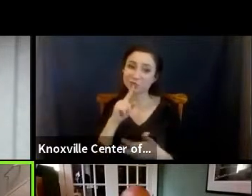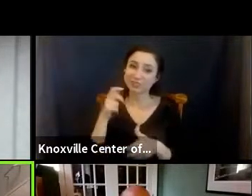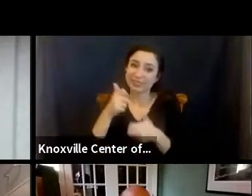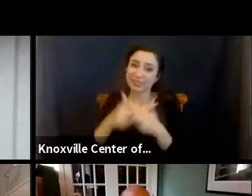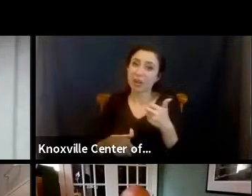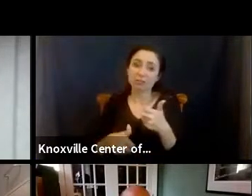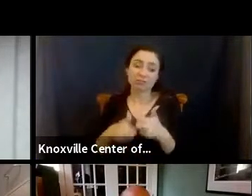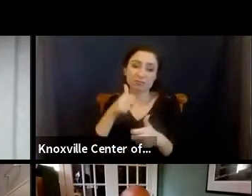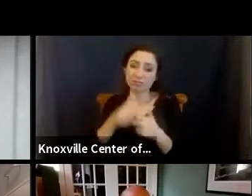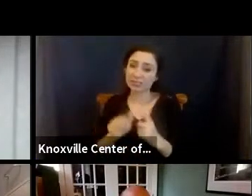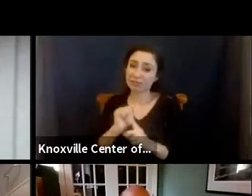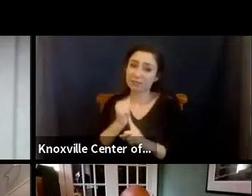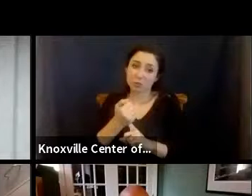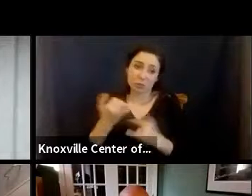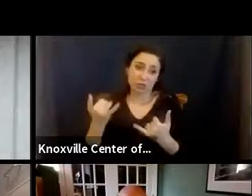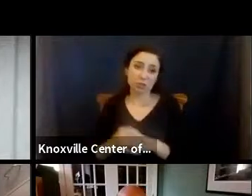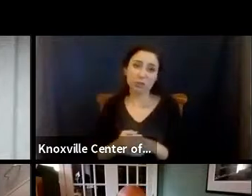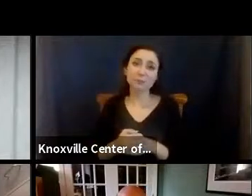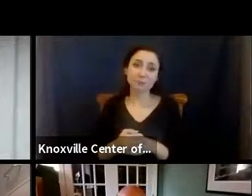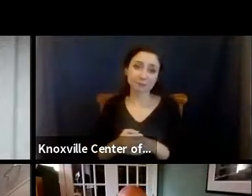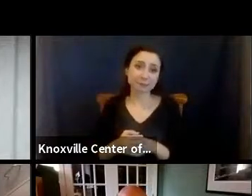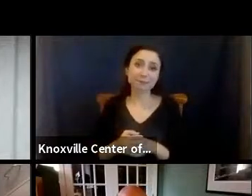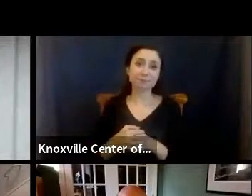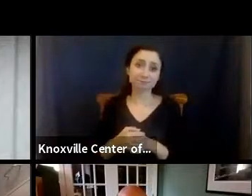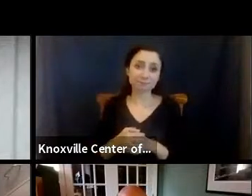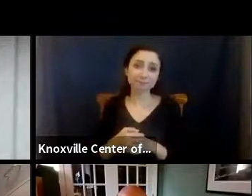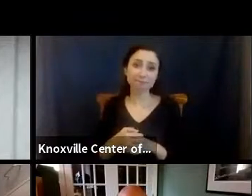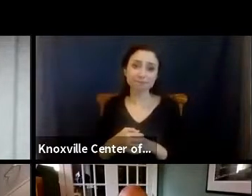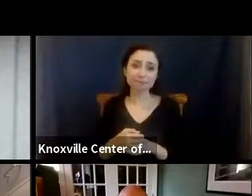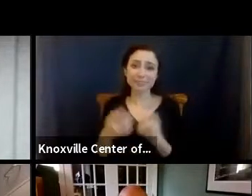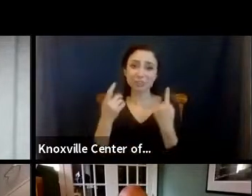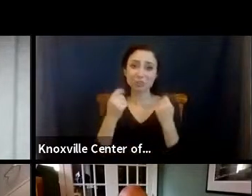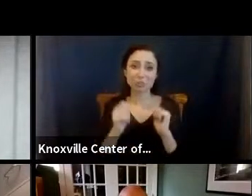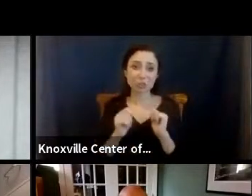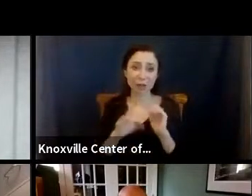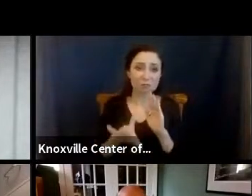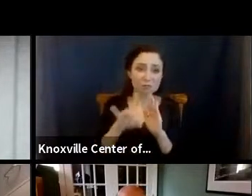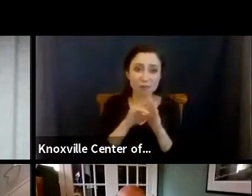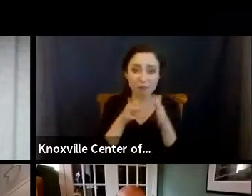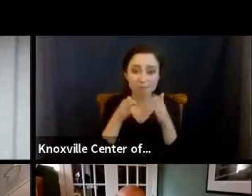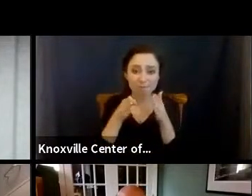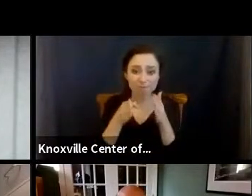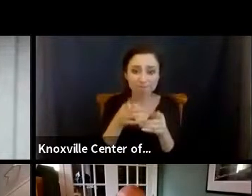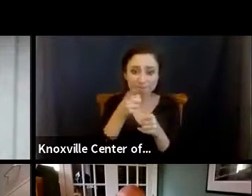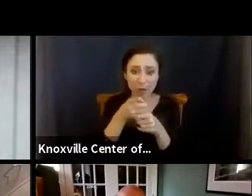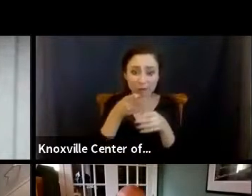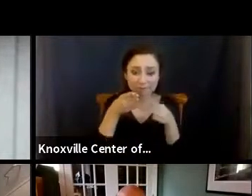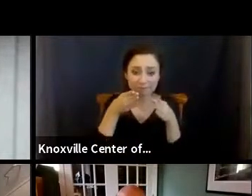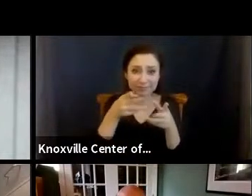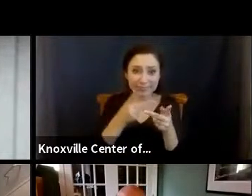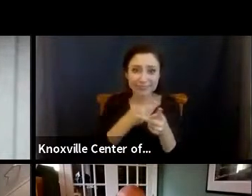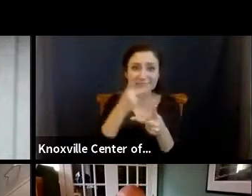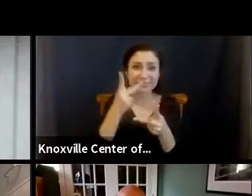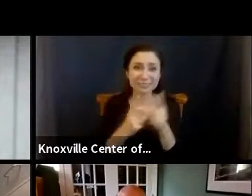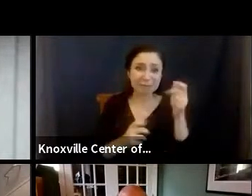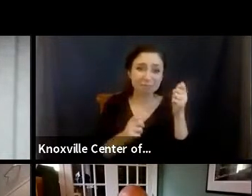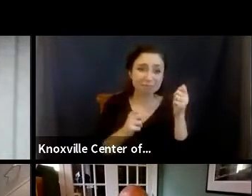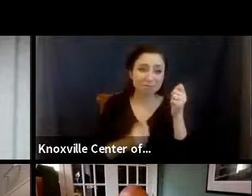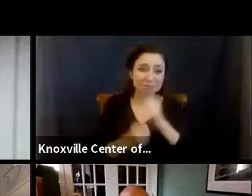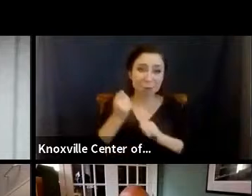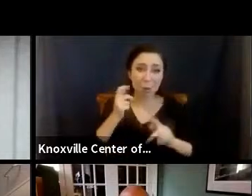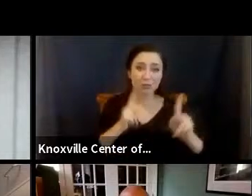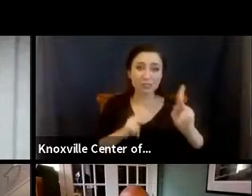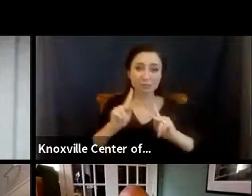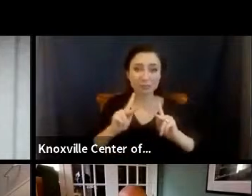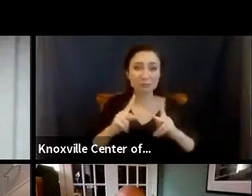place, all of us, in trying to find that narrow path to keep as many people healthy, as many people out of